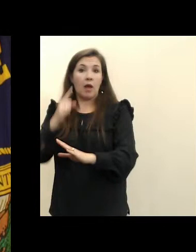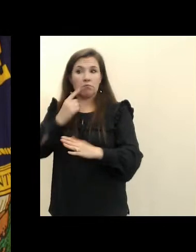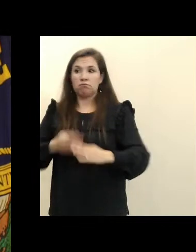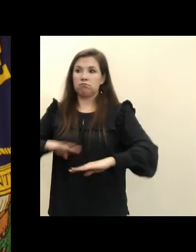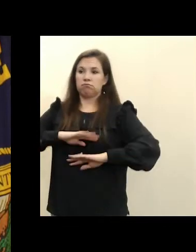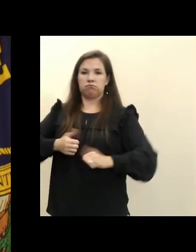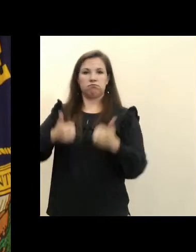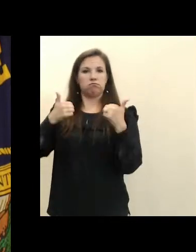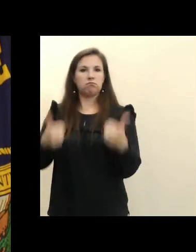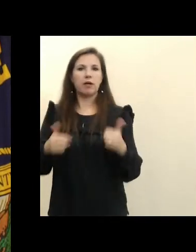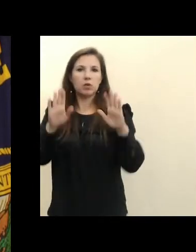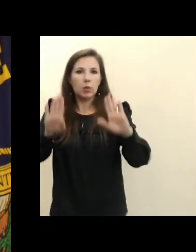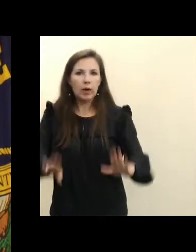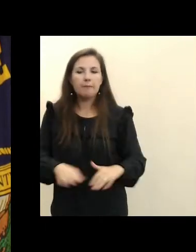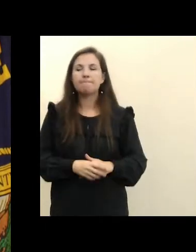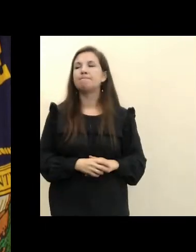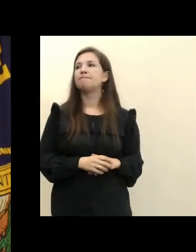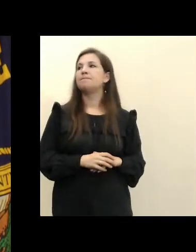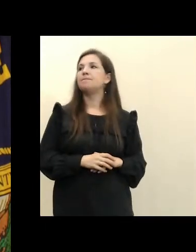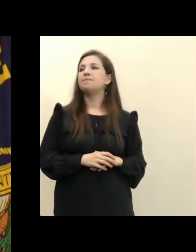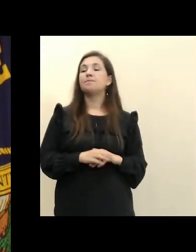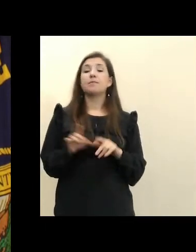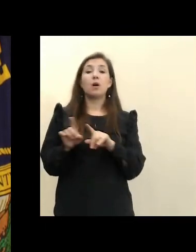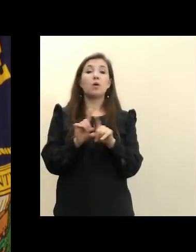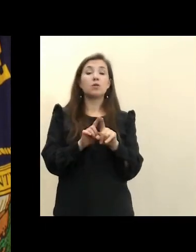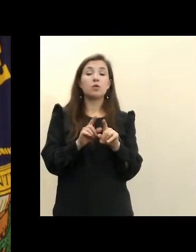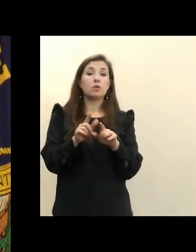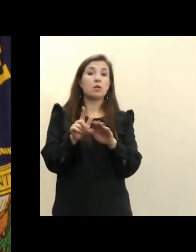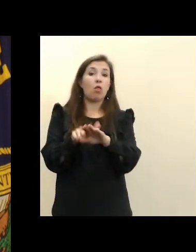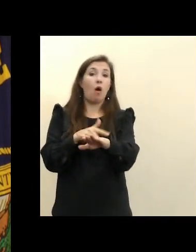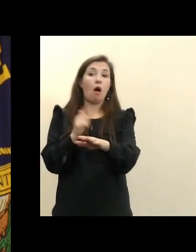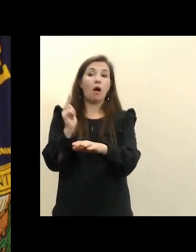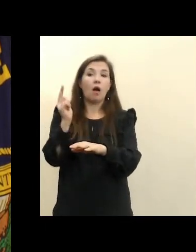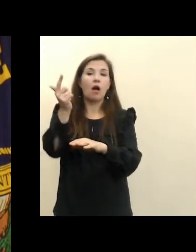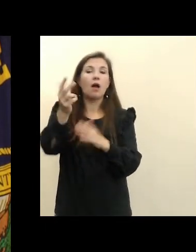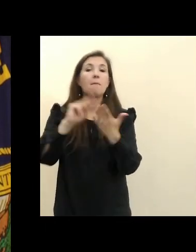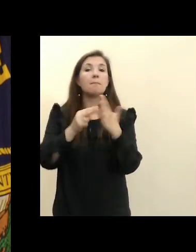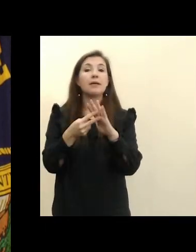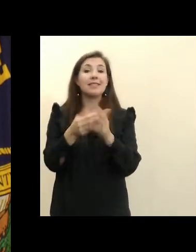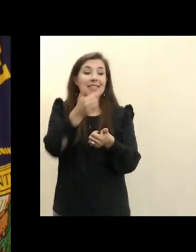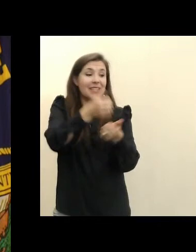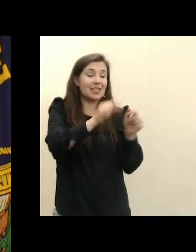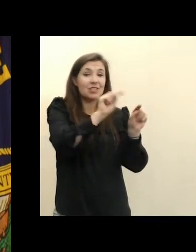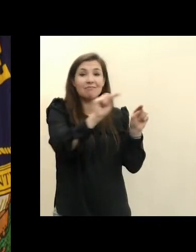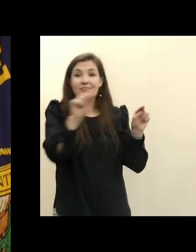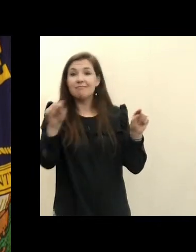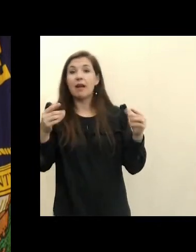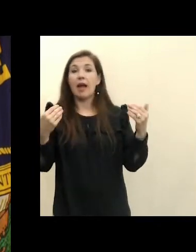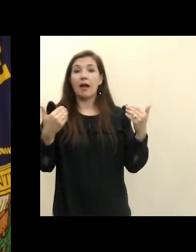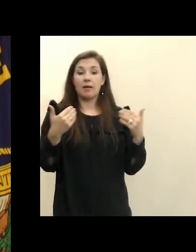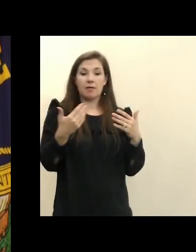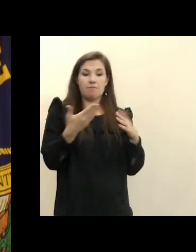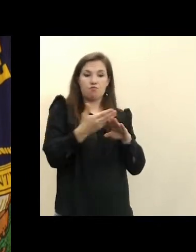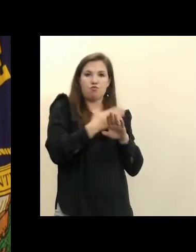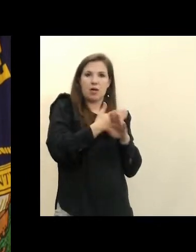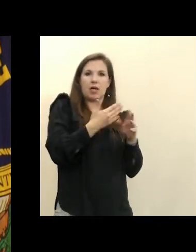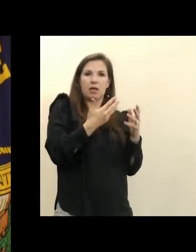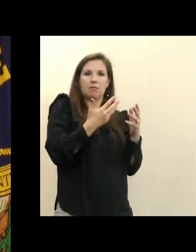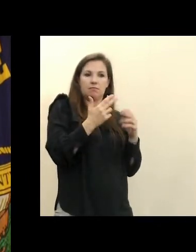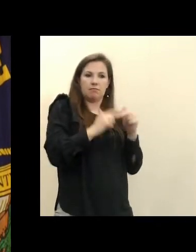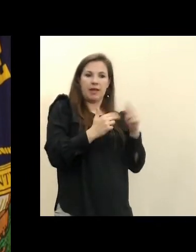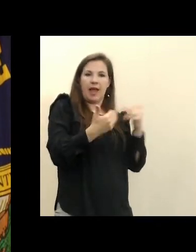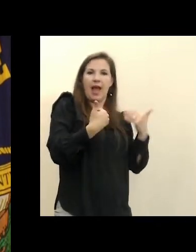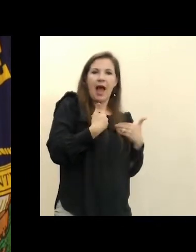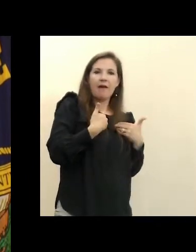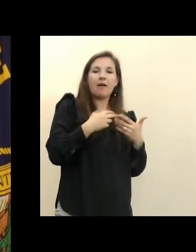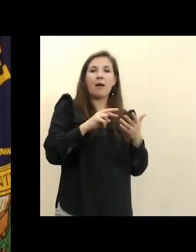as associated with new construction, because it also in the long run means that each and every one of us with pre-existing structures have to pay less of